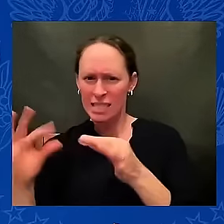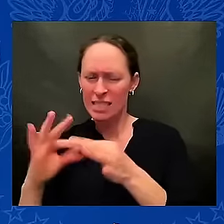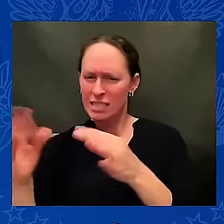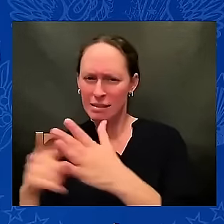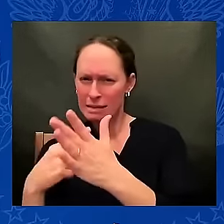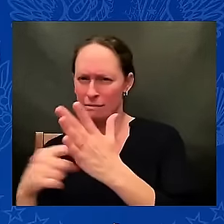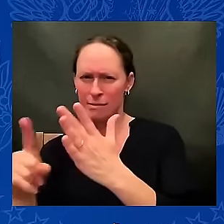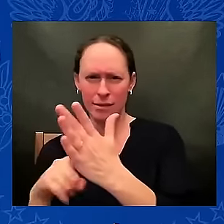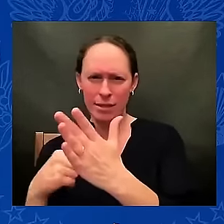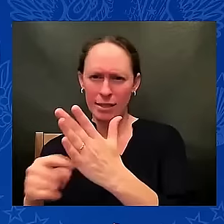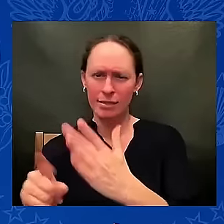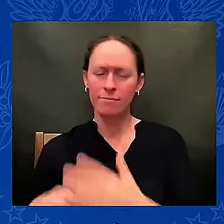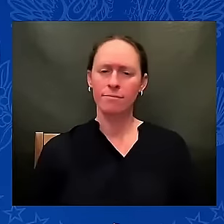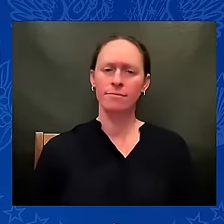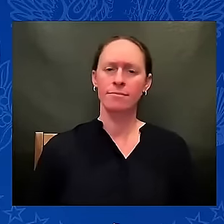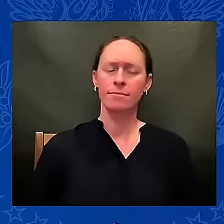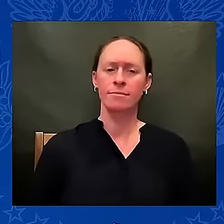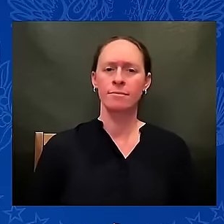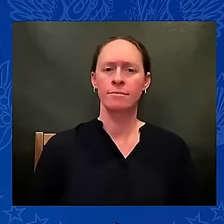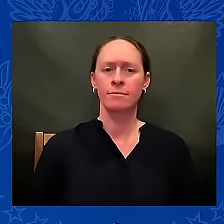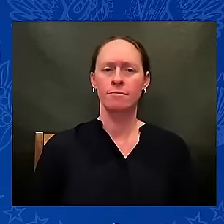And it has to stop.